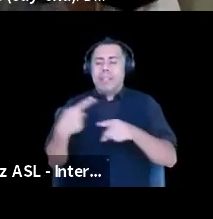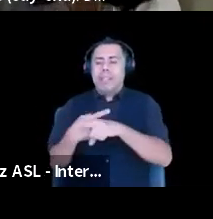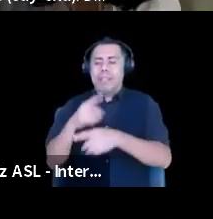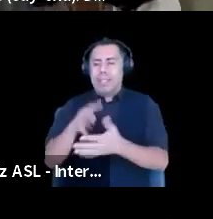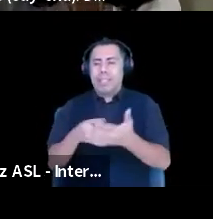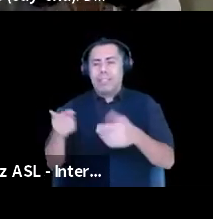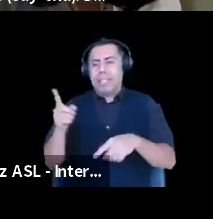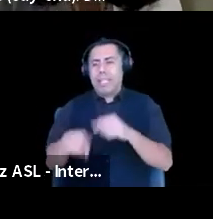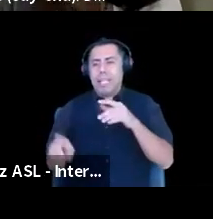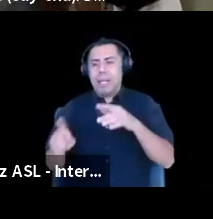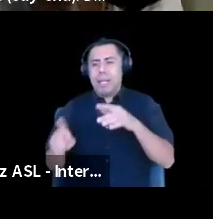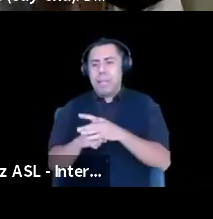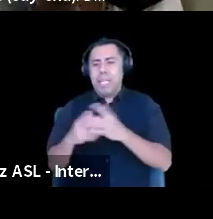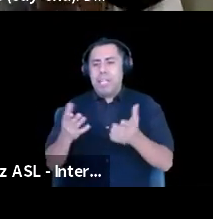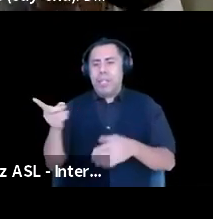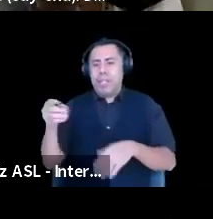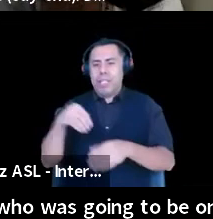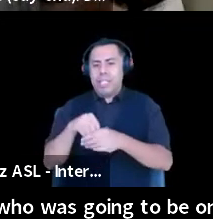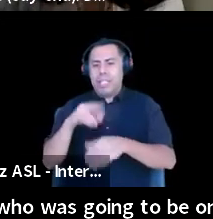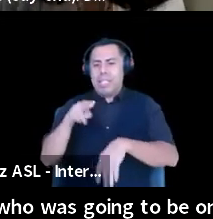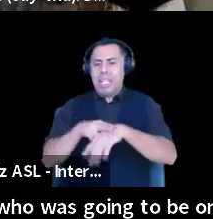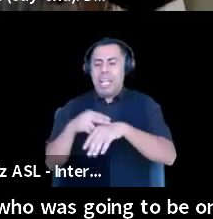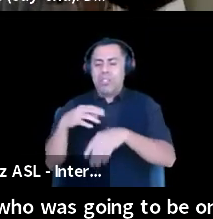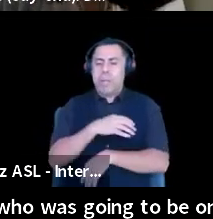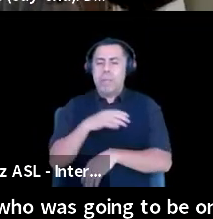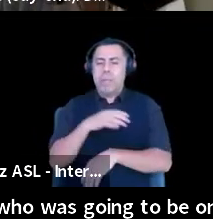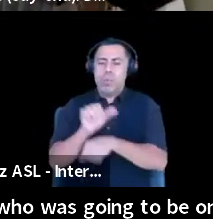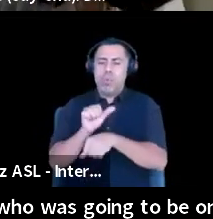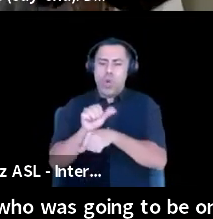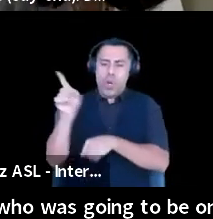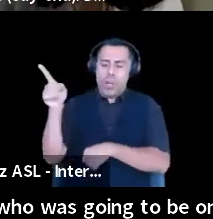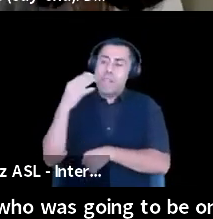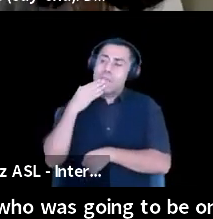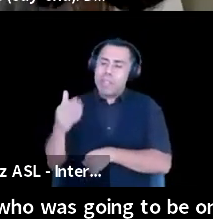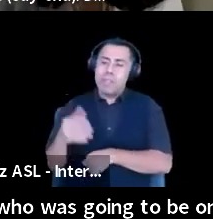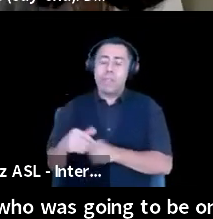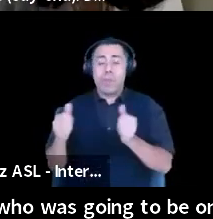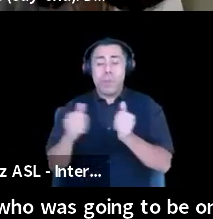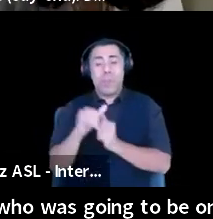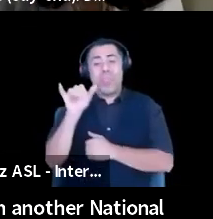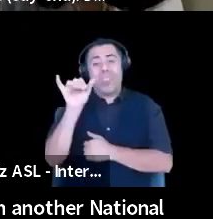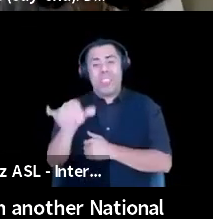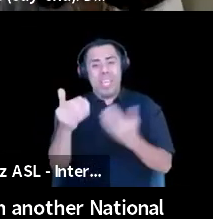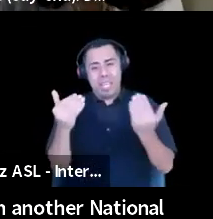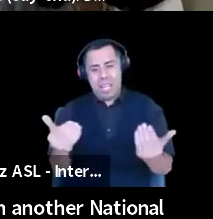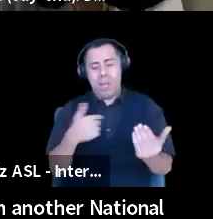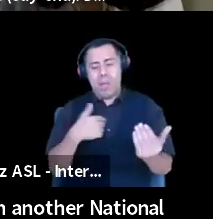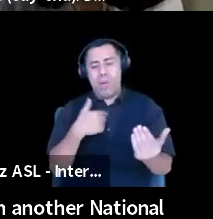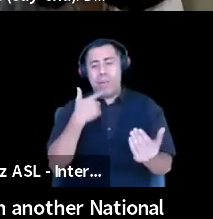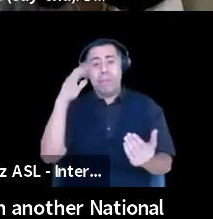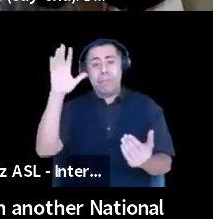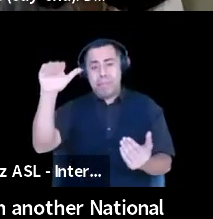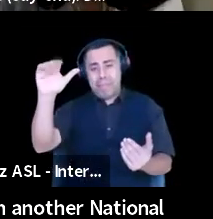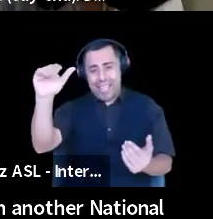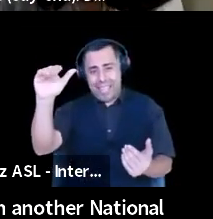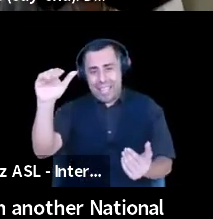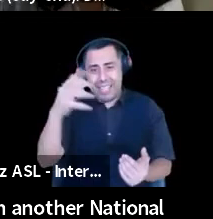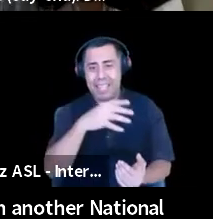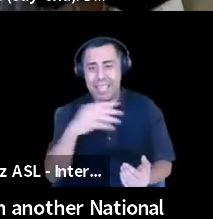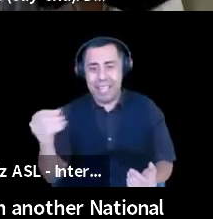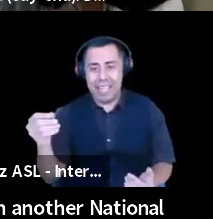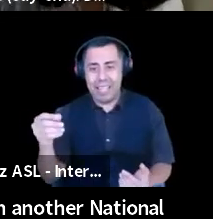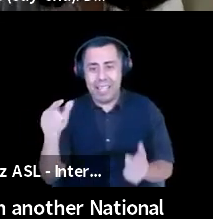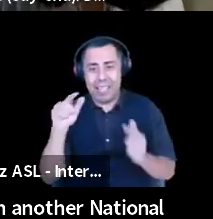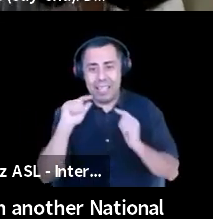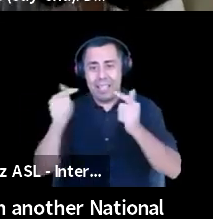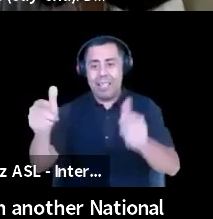national committee doing the work. So thank you for that. And with that, I'm going to say goodbye and throw it to